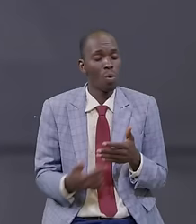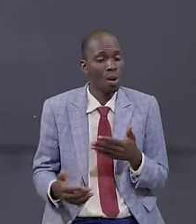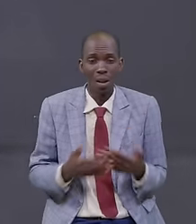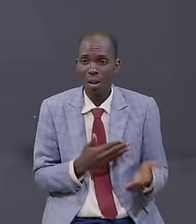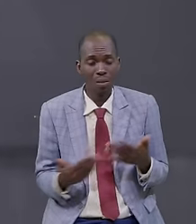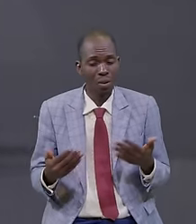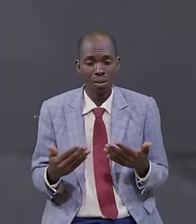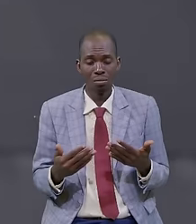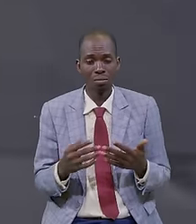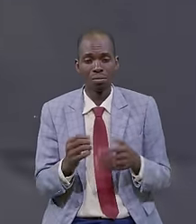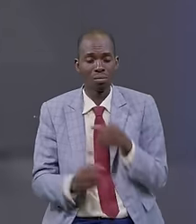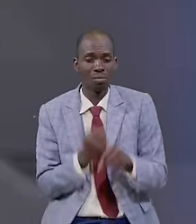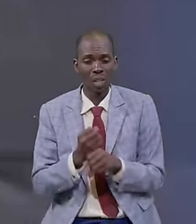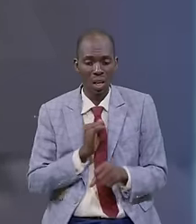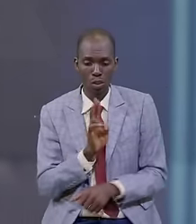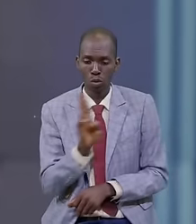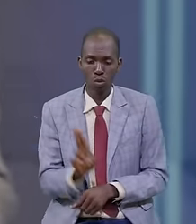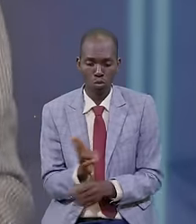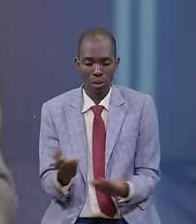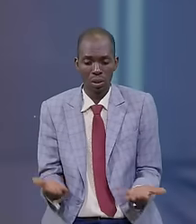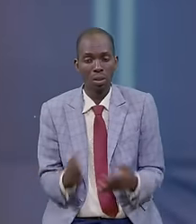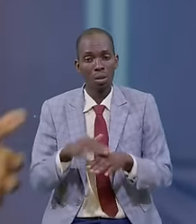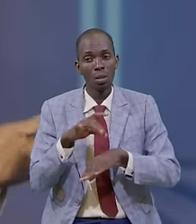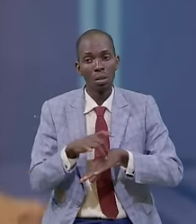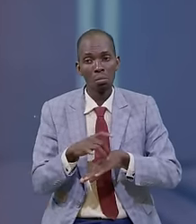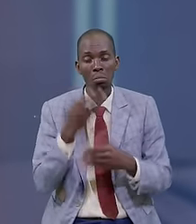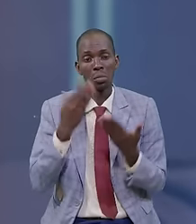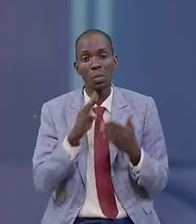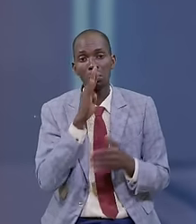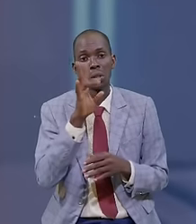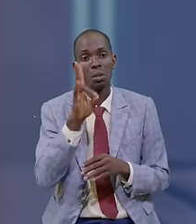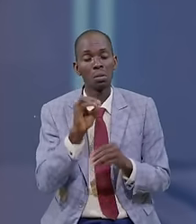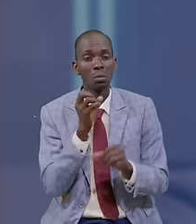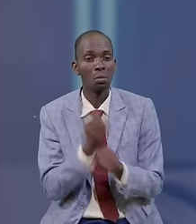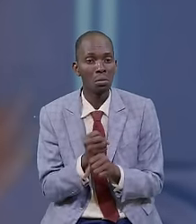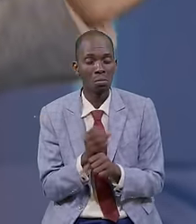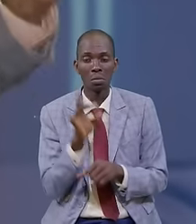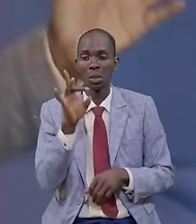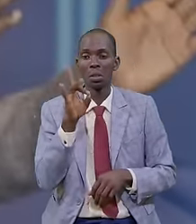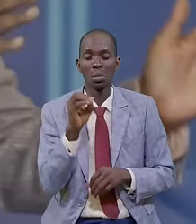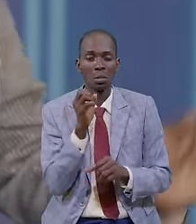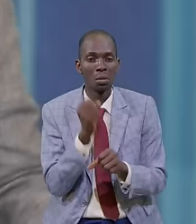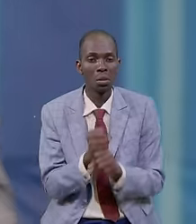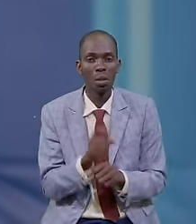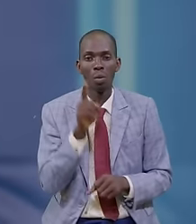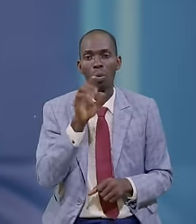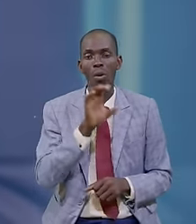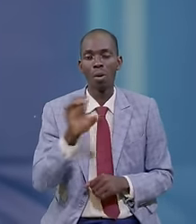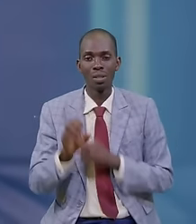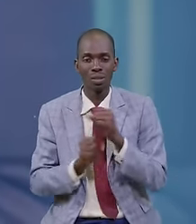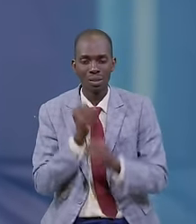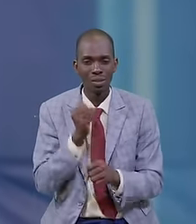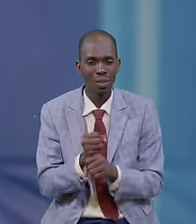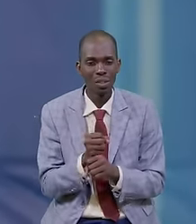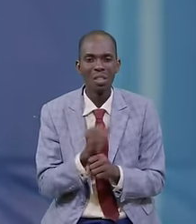70 years, 80 years, 100 years, compared with